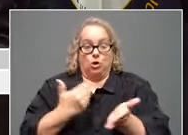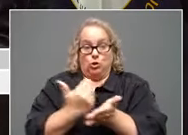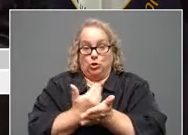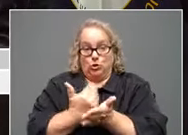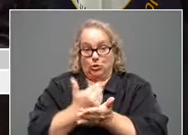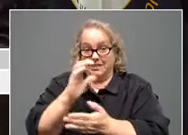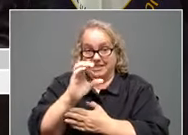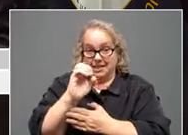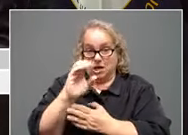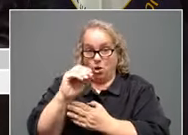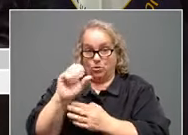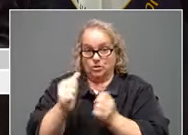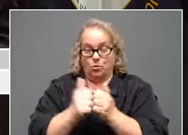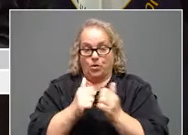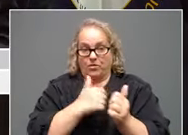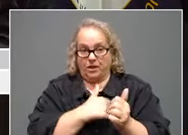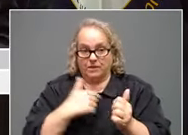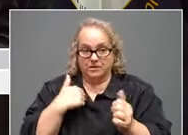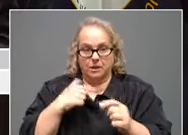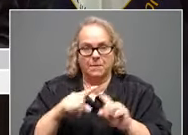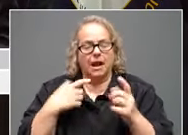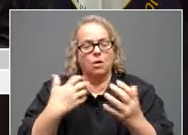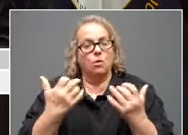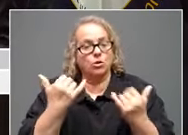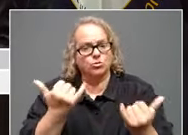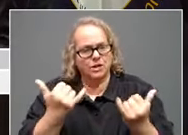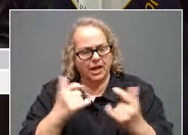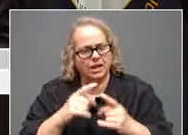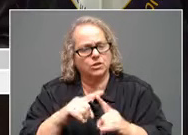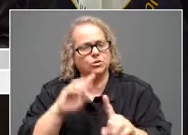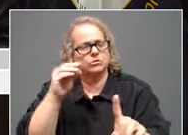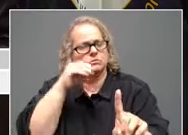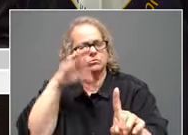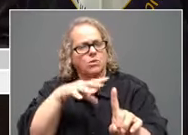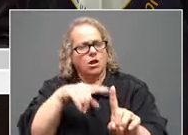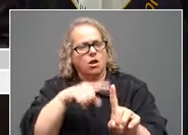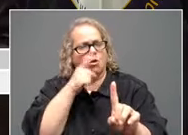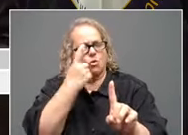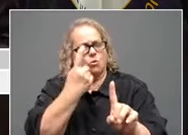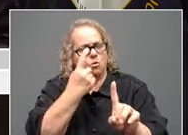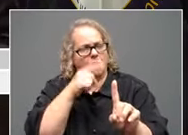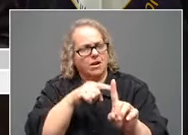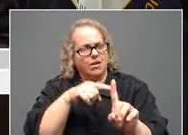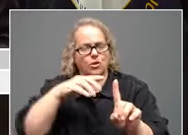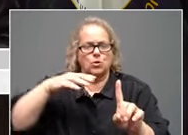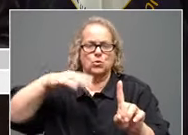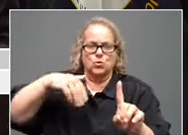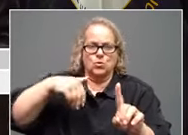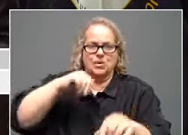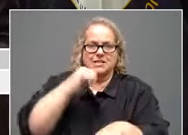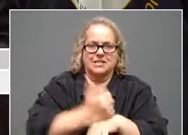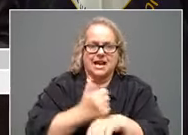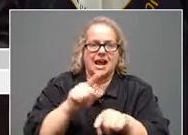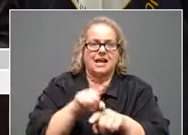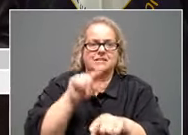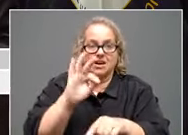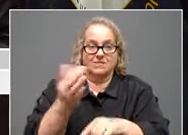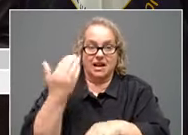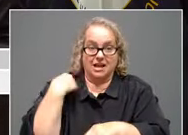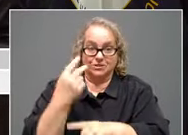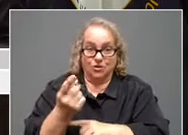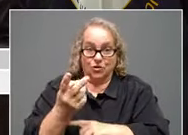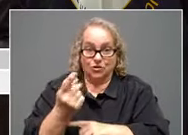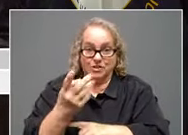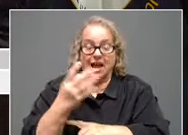us. But I wanted today to put a spotlight on one that wasn't quite set as of last Thursday and was